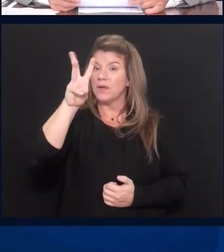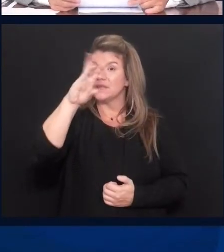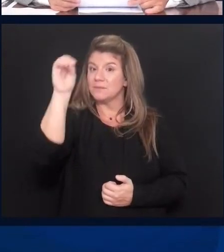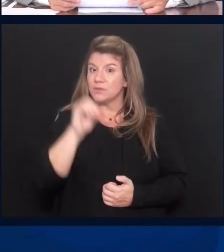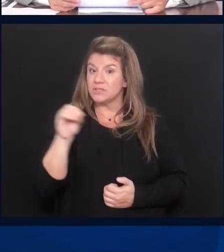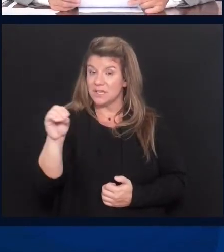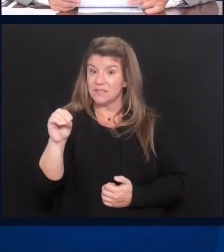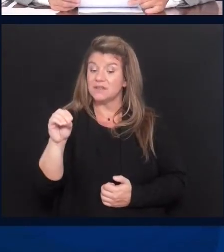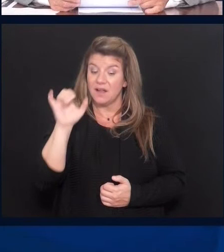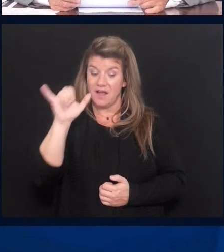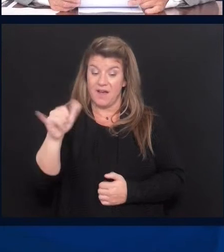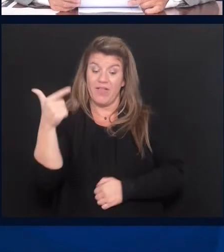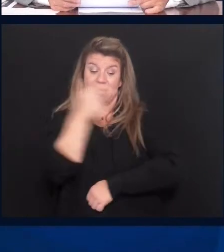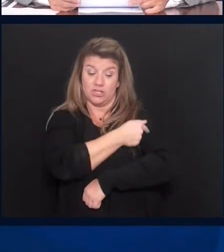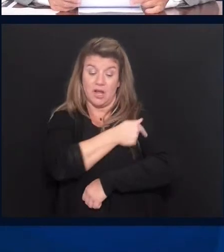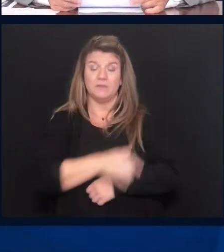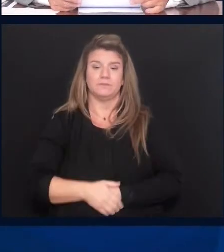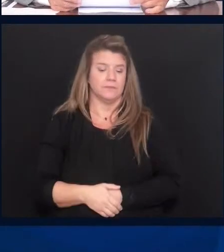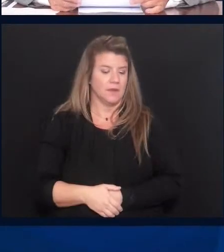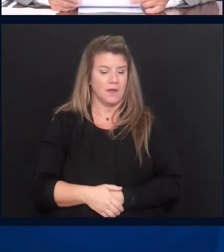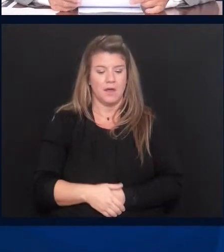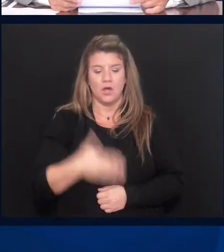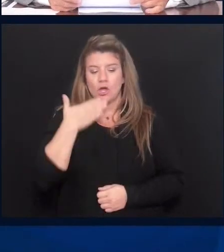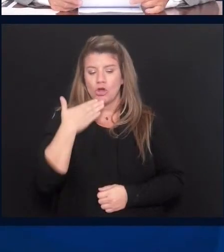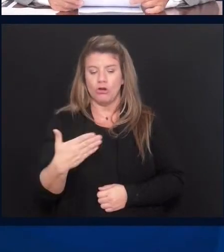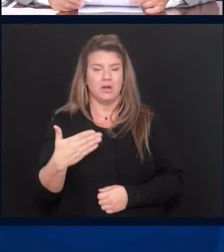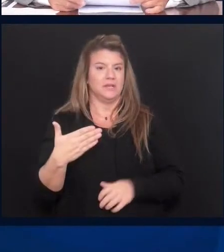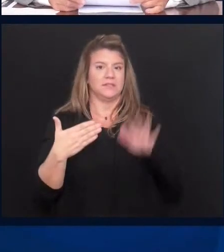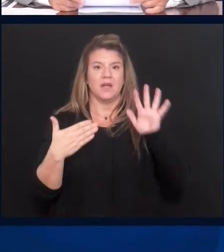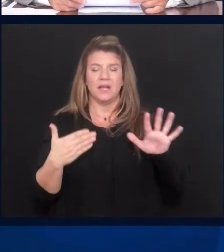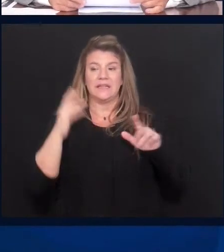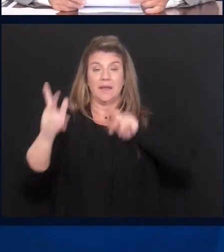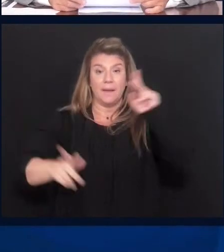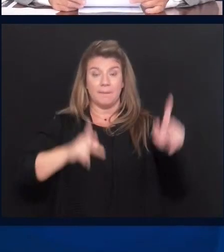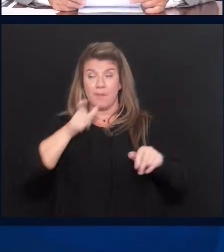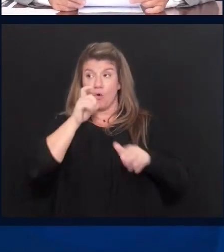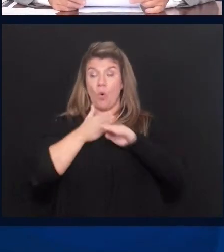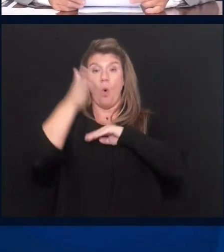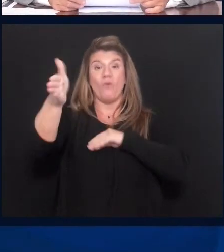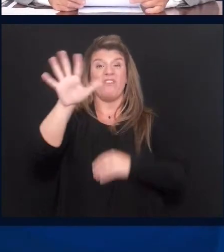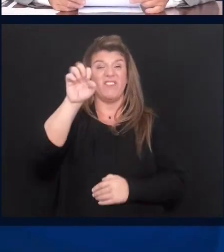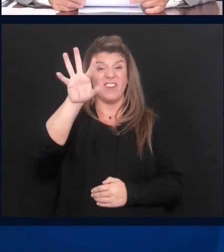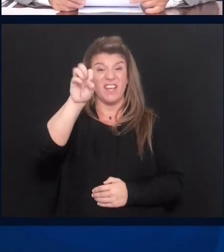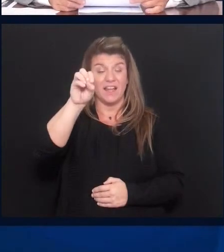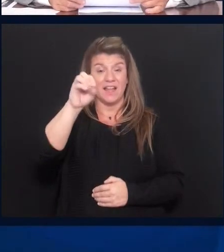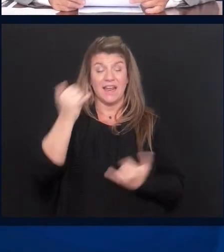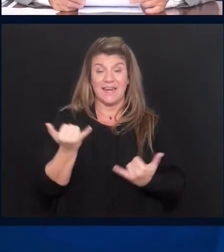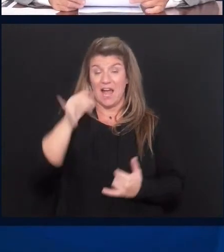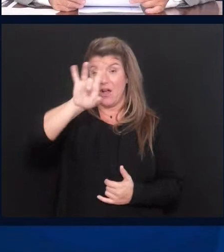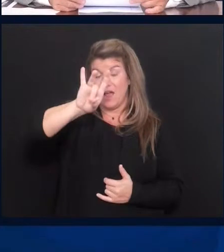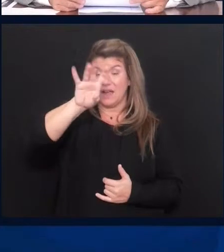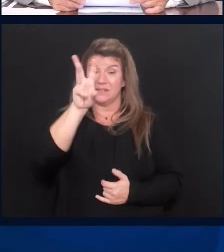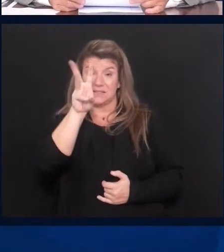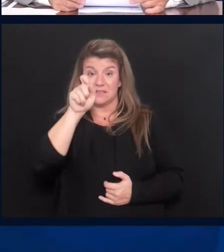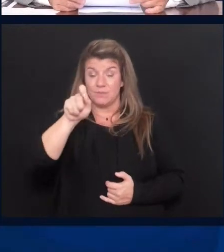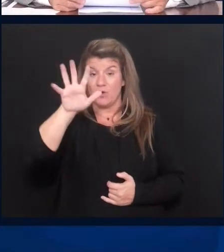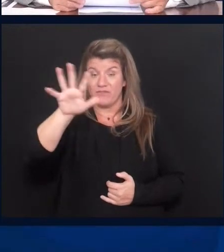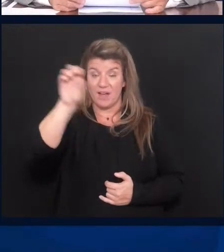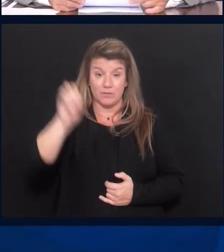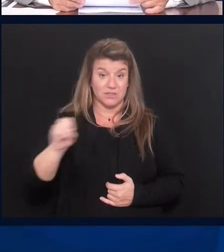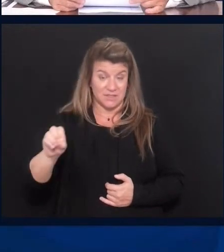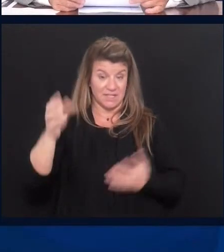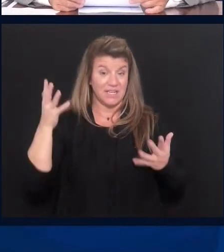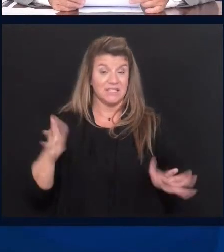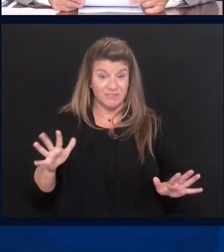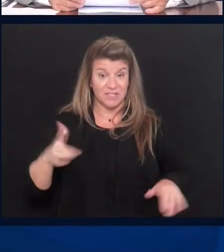92.6% have had 1 shot. Thank goodness that the people that are over 50 are at 86.5% have